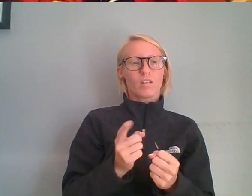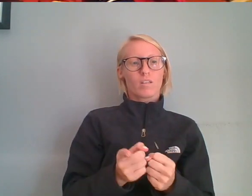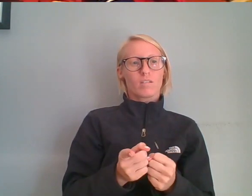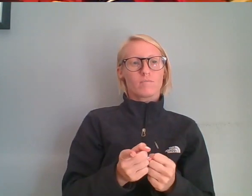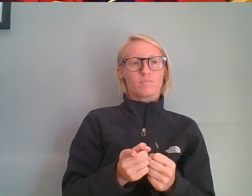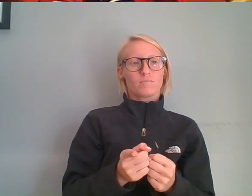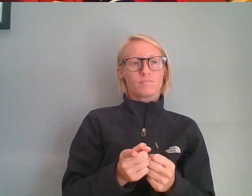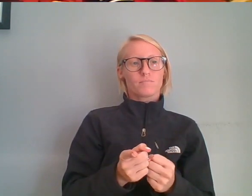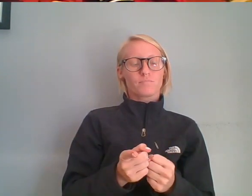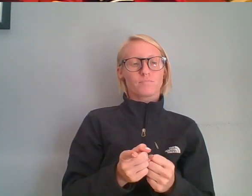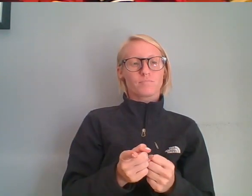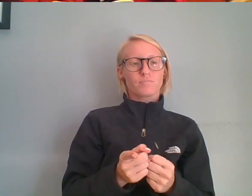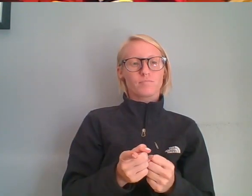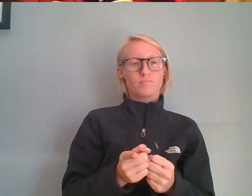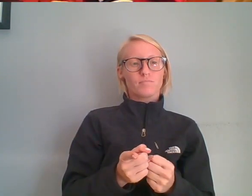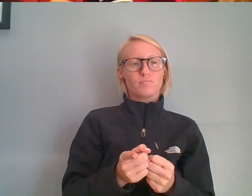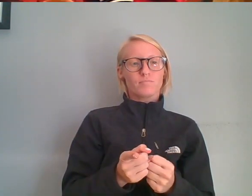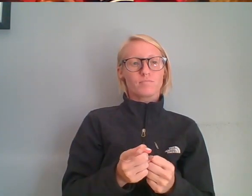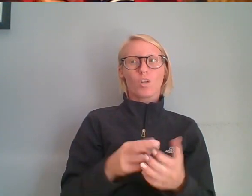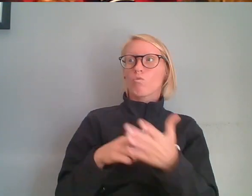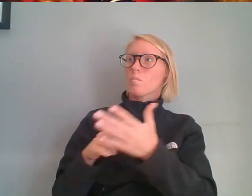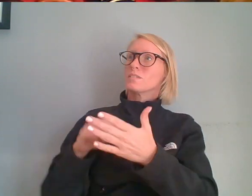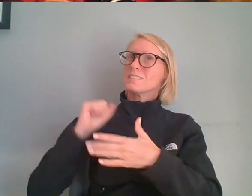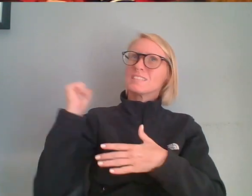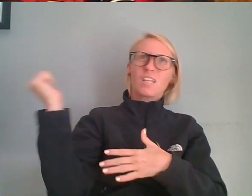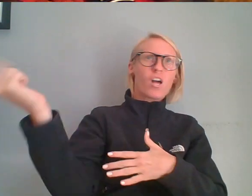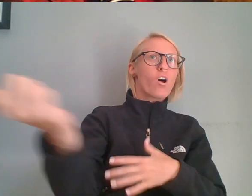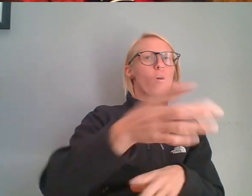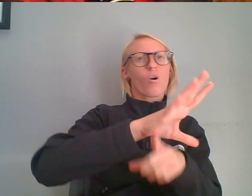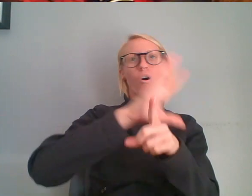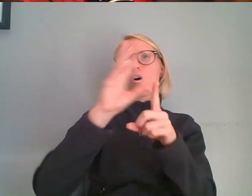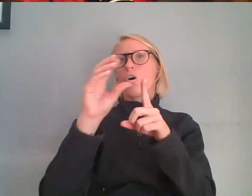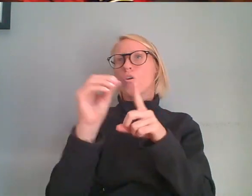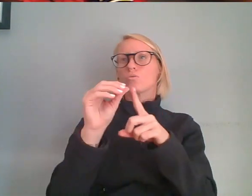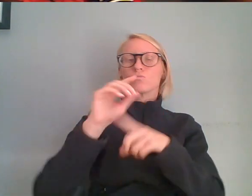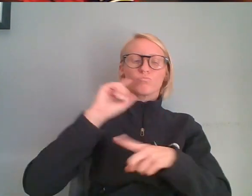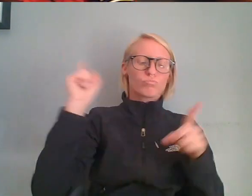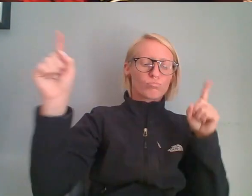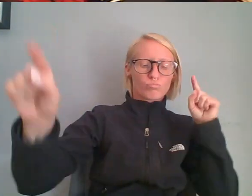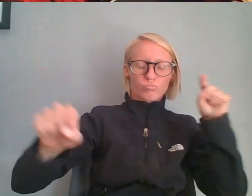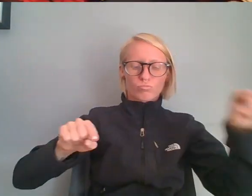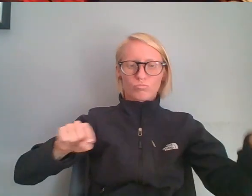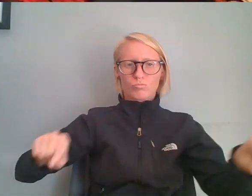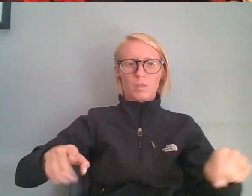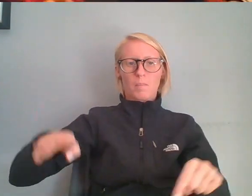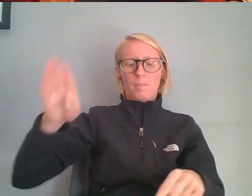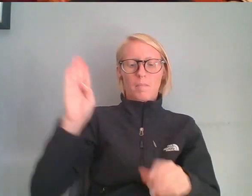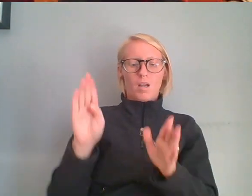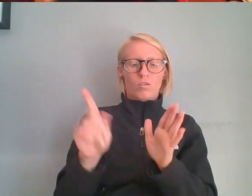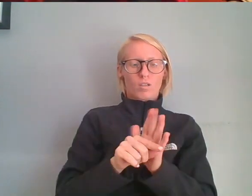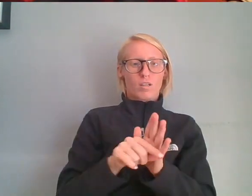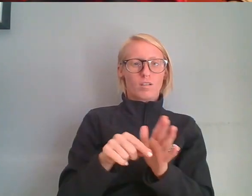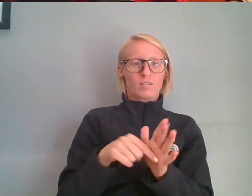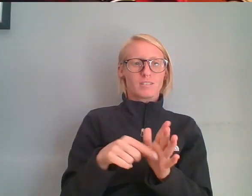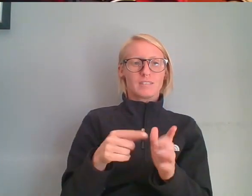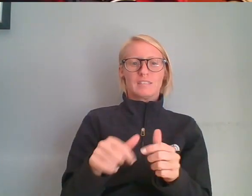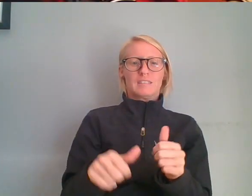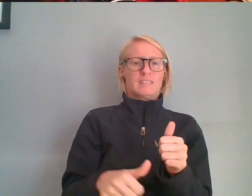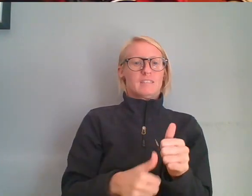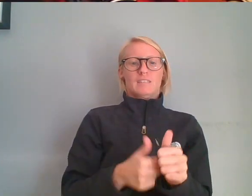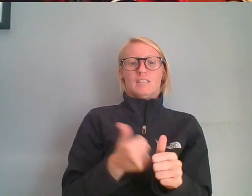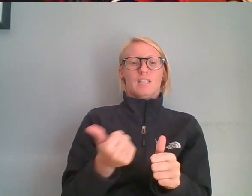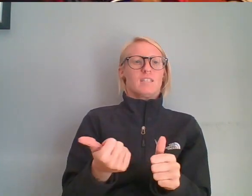that represent many different cultural backgrounds. Yes. So are there any caveats, or is